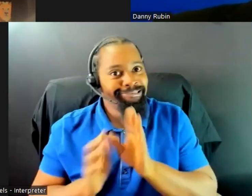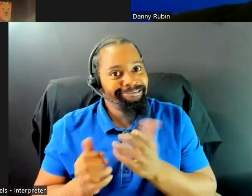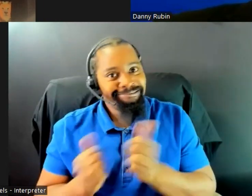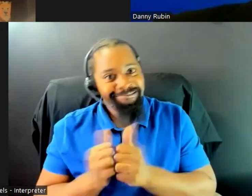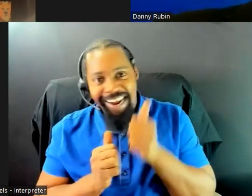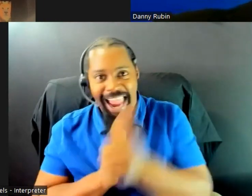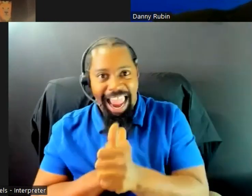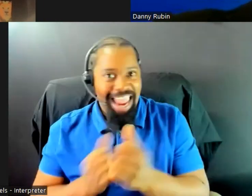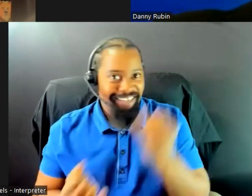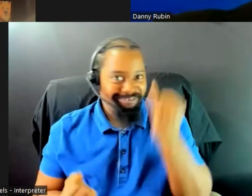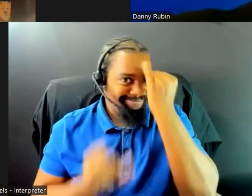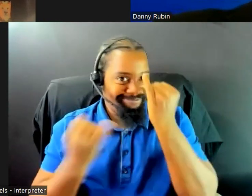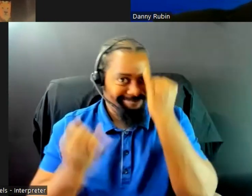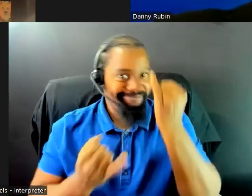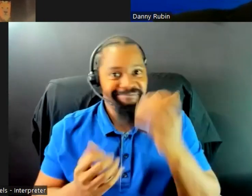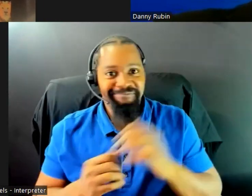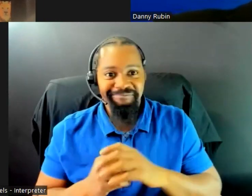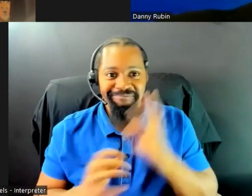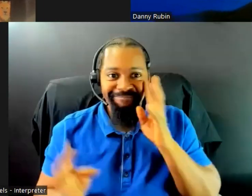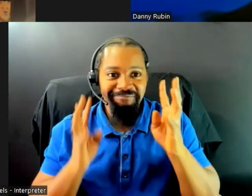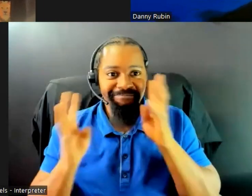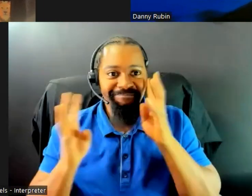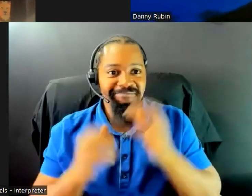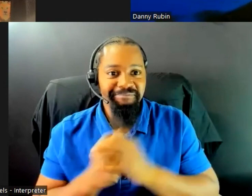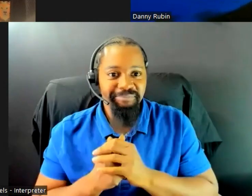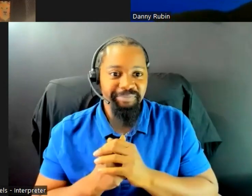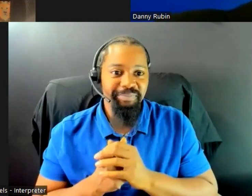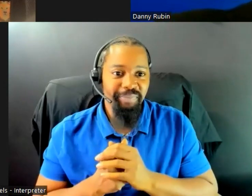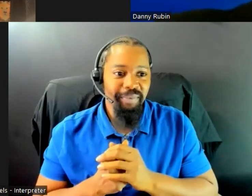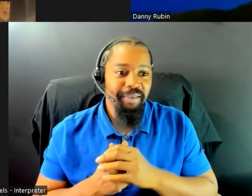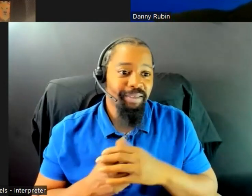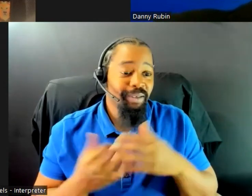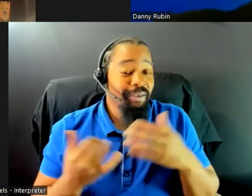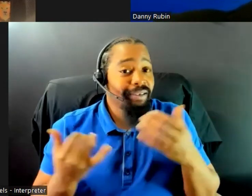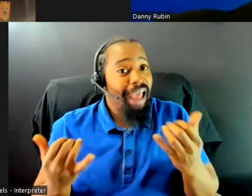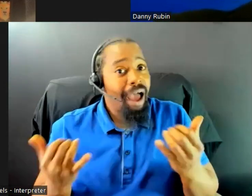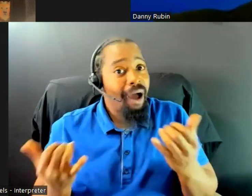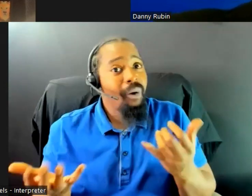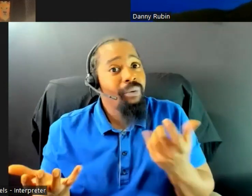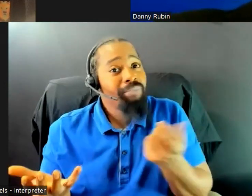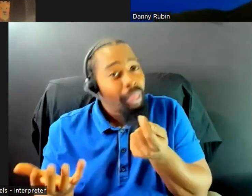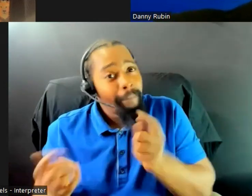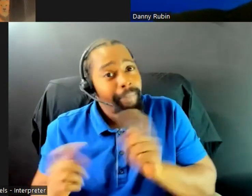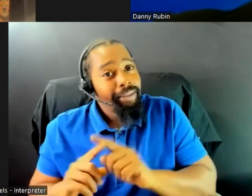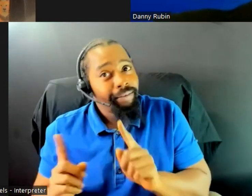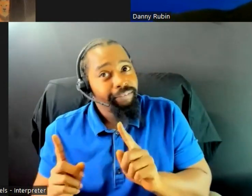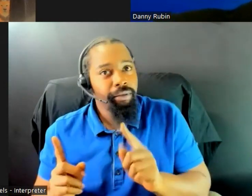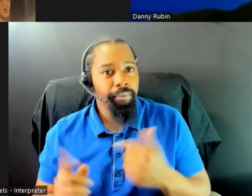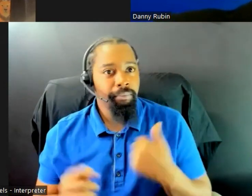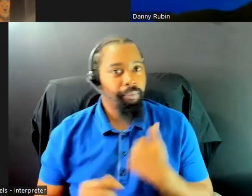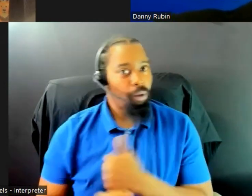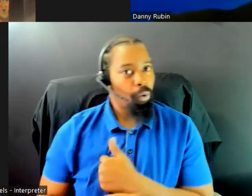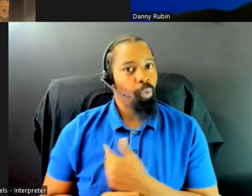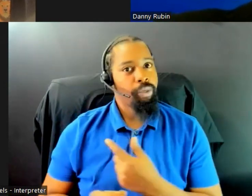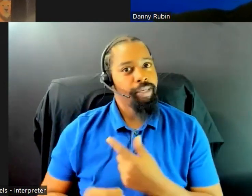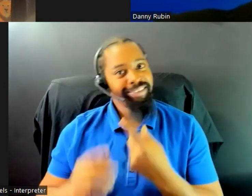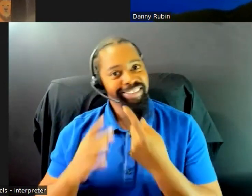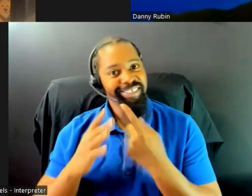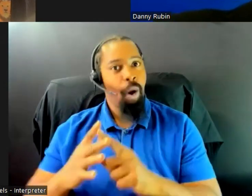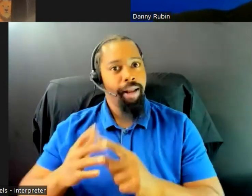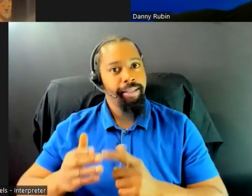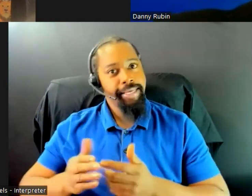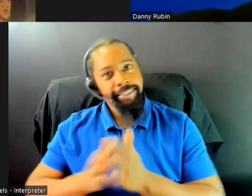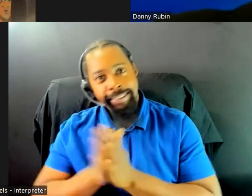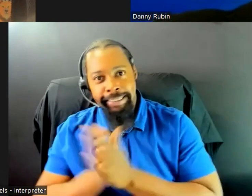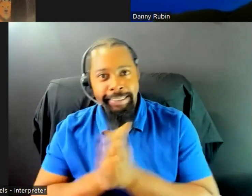to say that we kind of brought this revolution to this industry, because the wedding dress used to be something